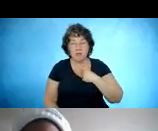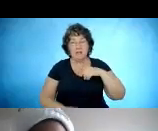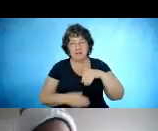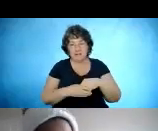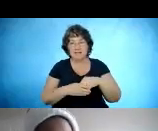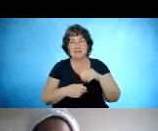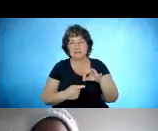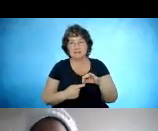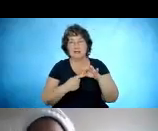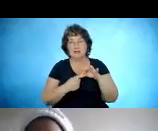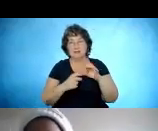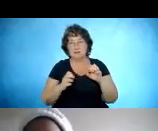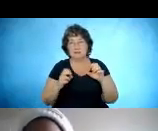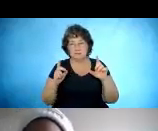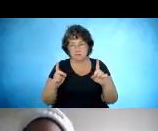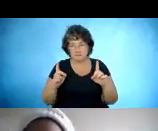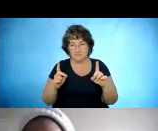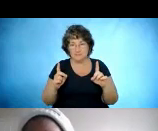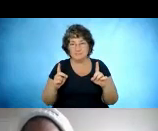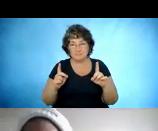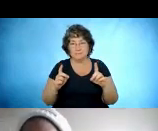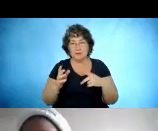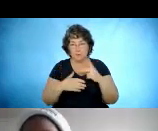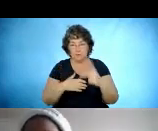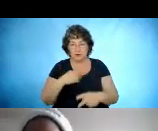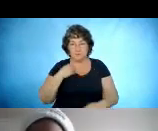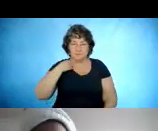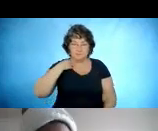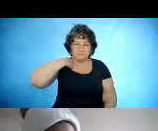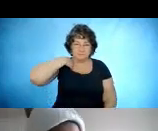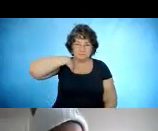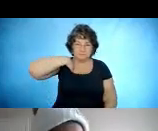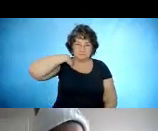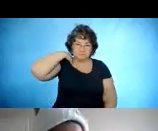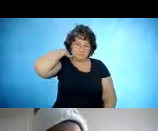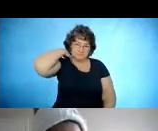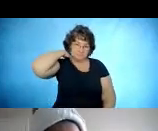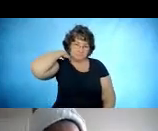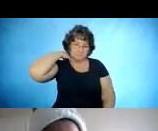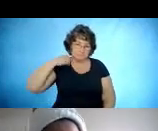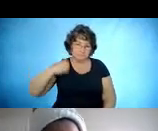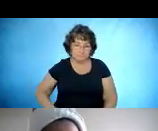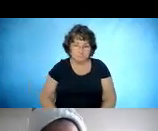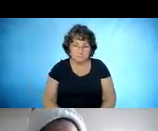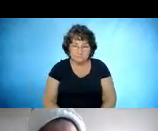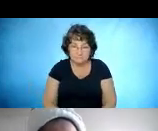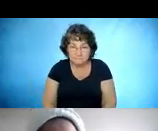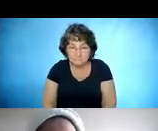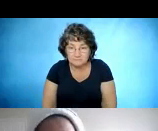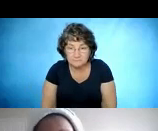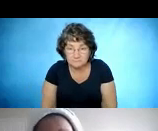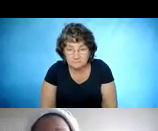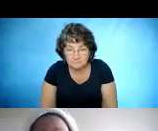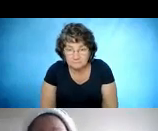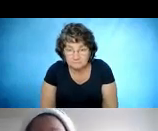the special ed program, and by when I